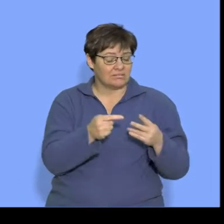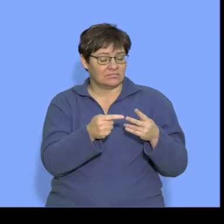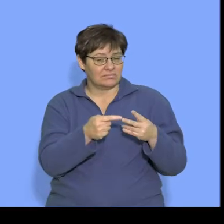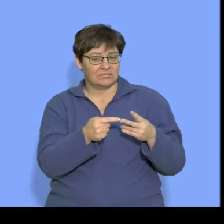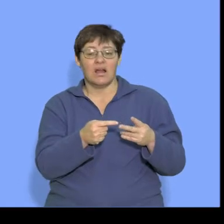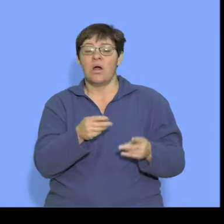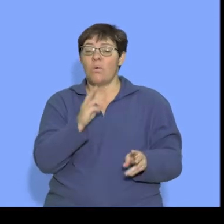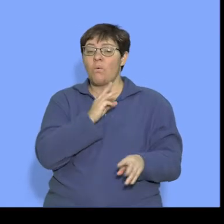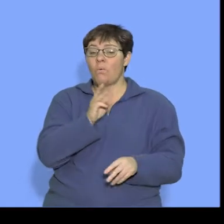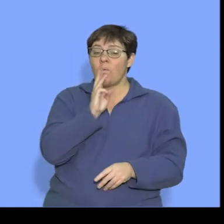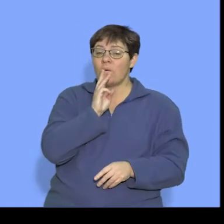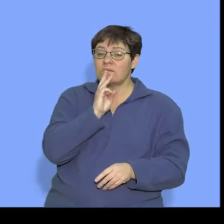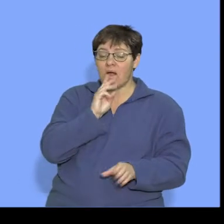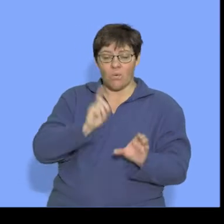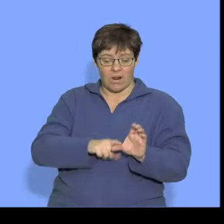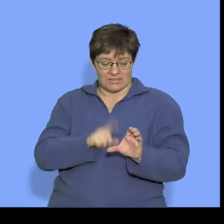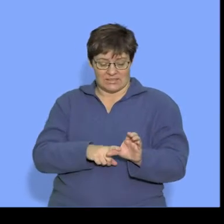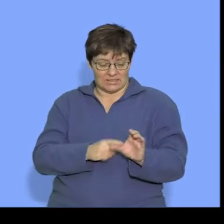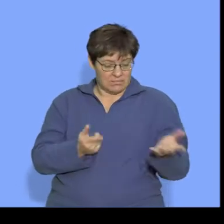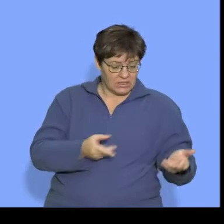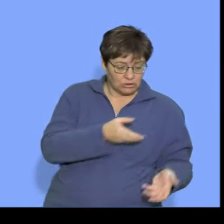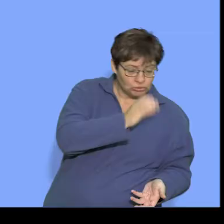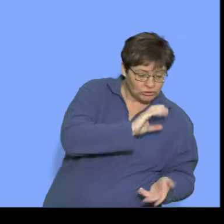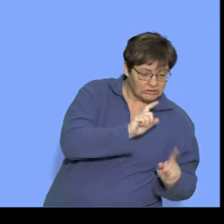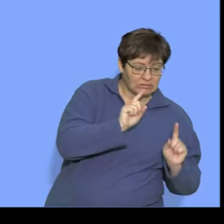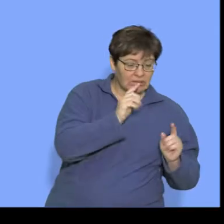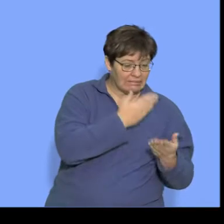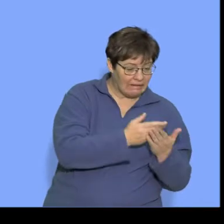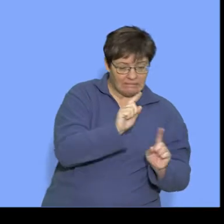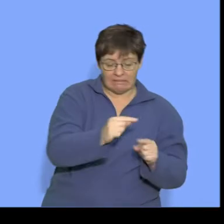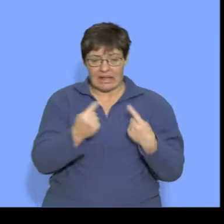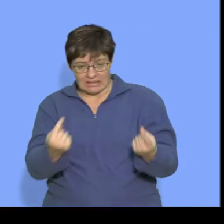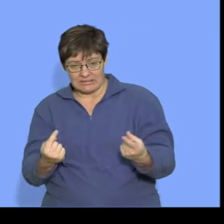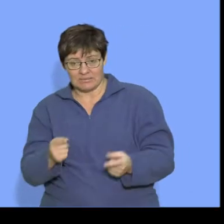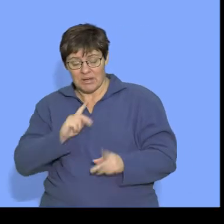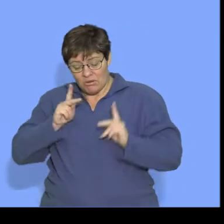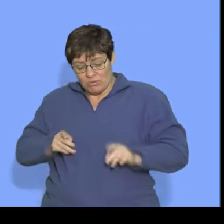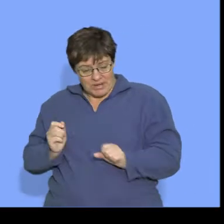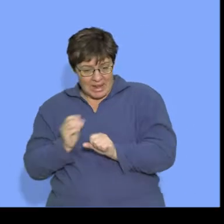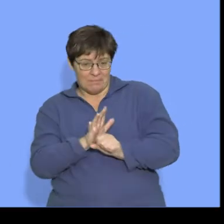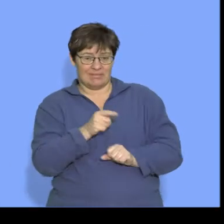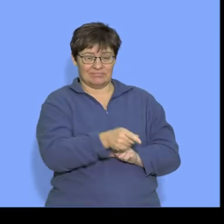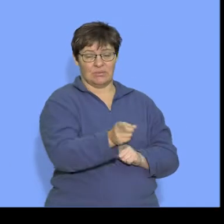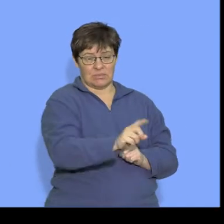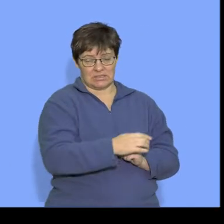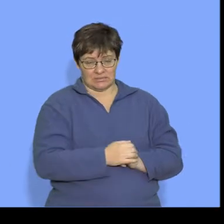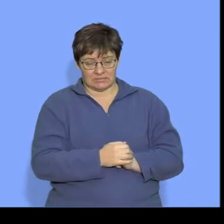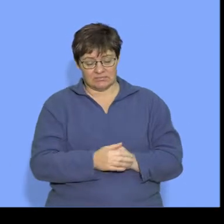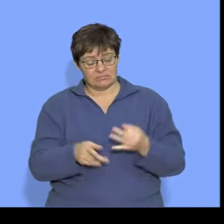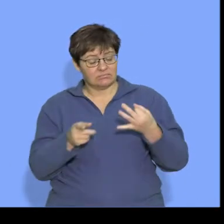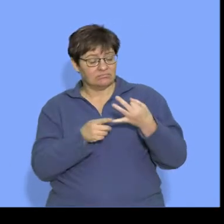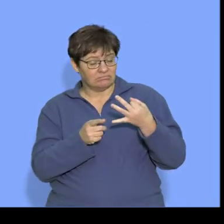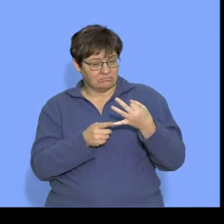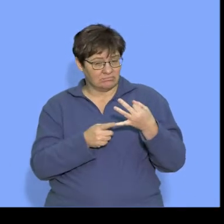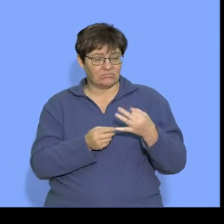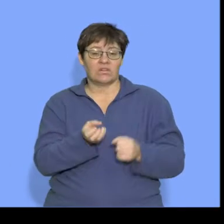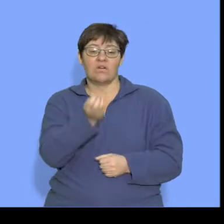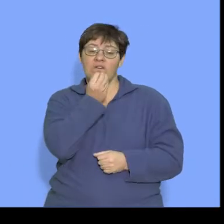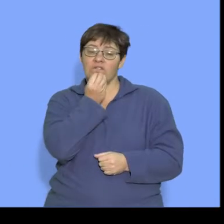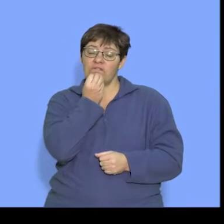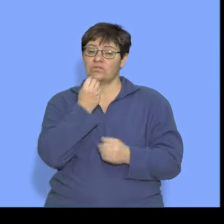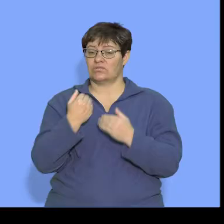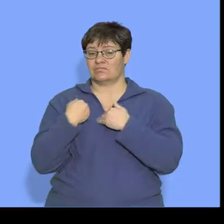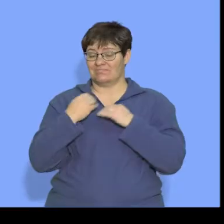and the human impact on water availability and the quality that we have. Food security is an important component